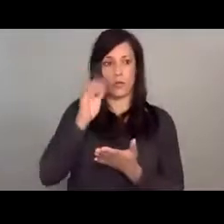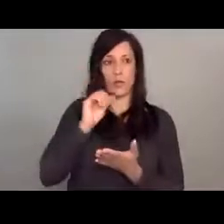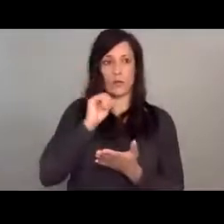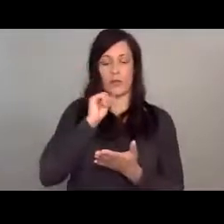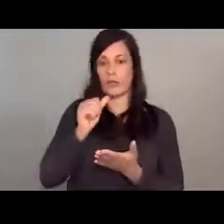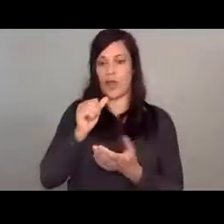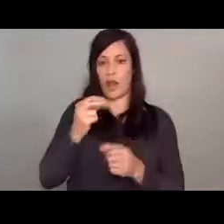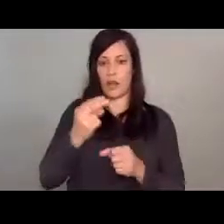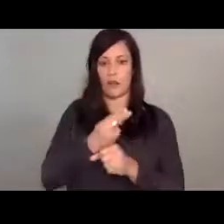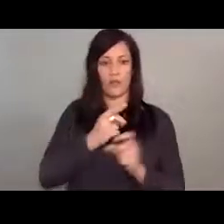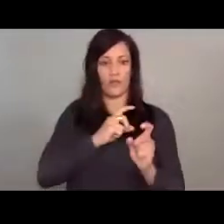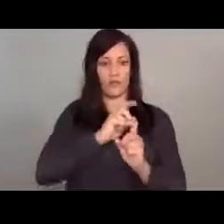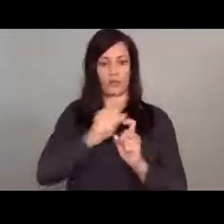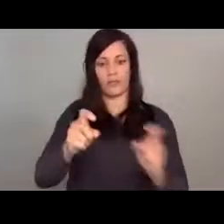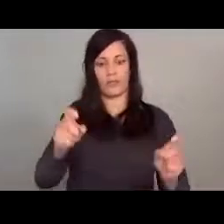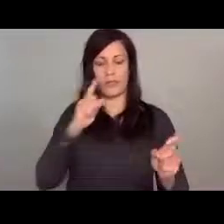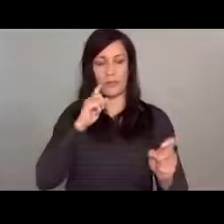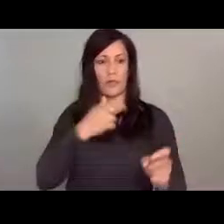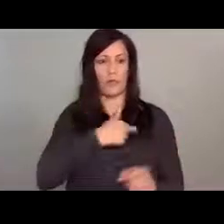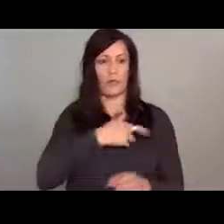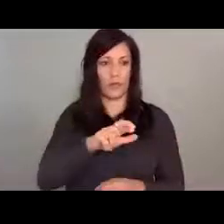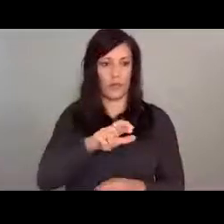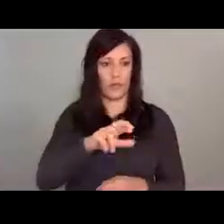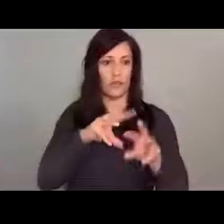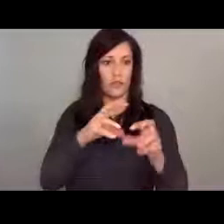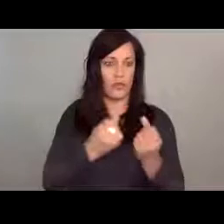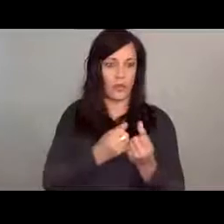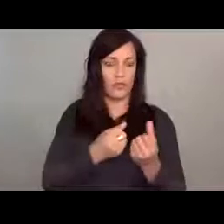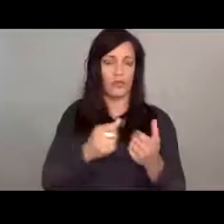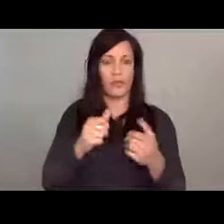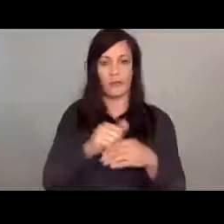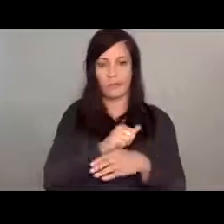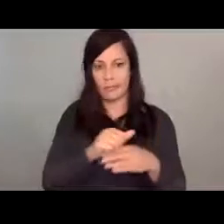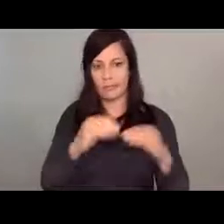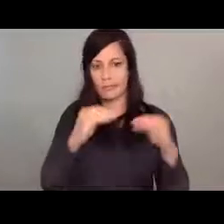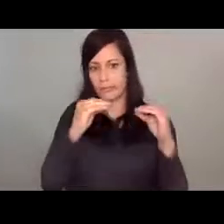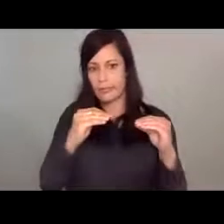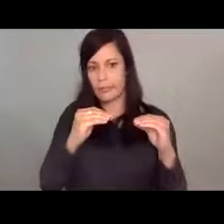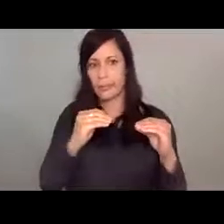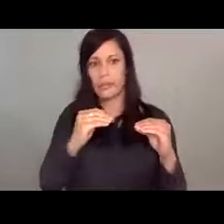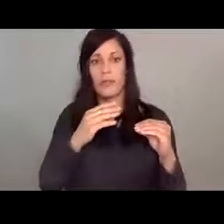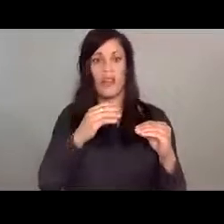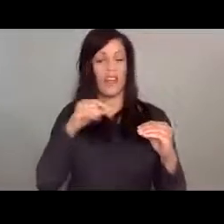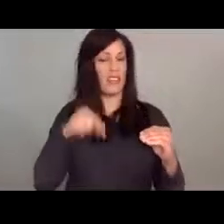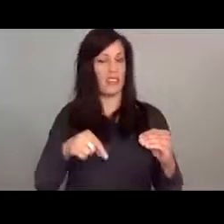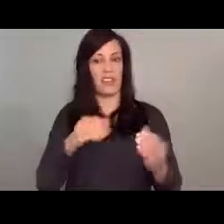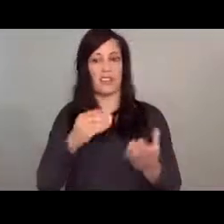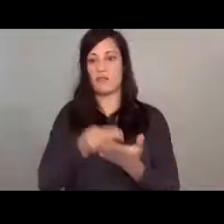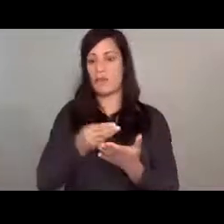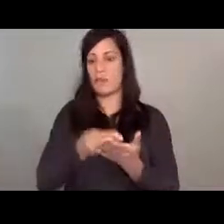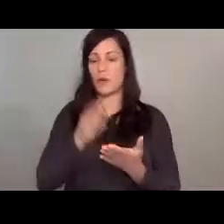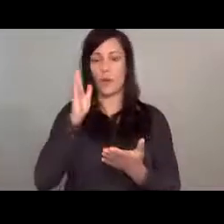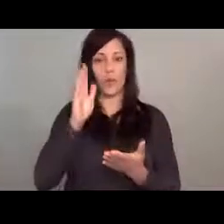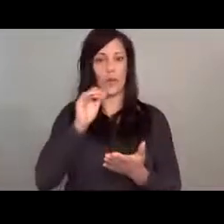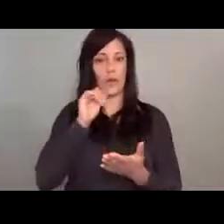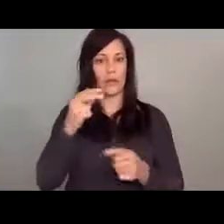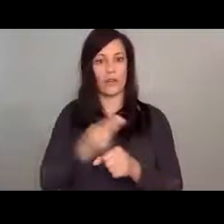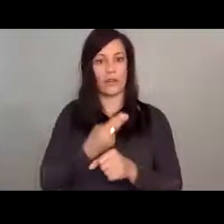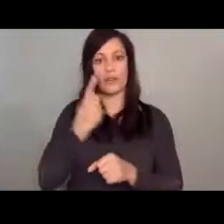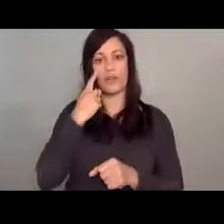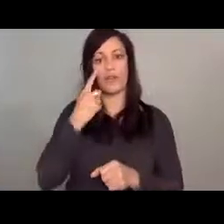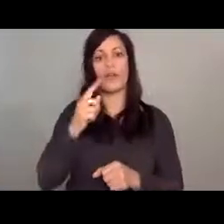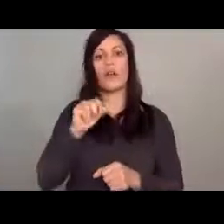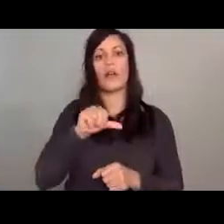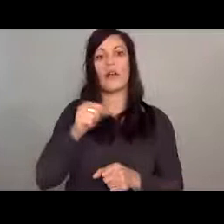used to fund religious workshop, exercise, or instruction, and that these funds will not be used for any